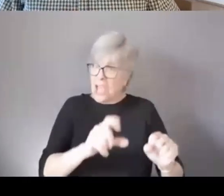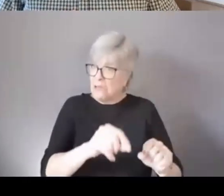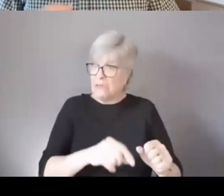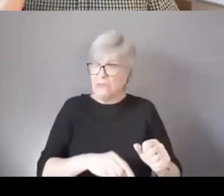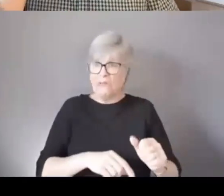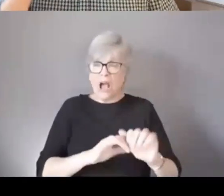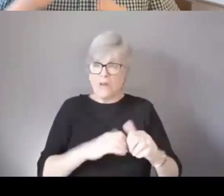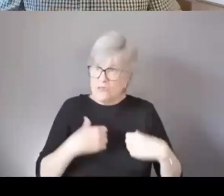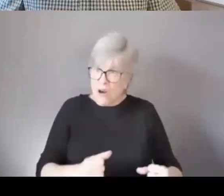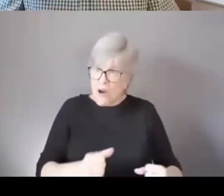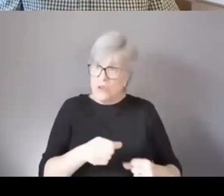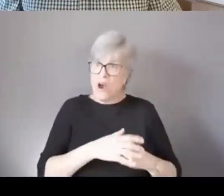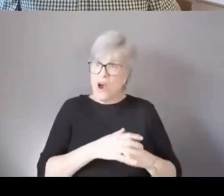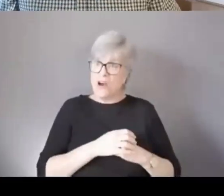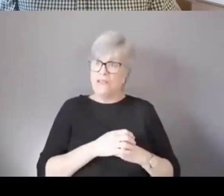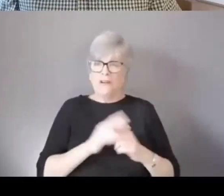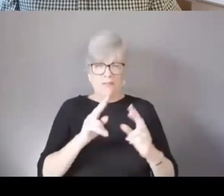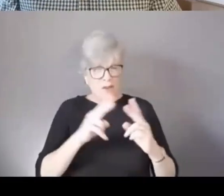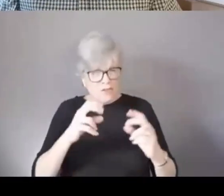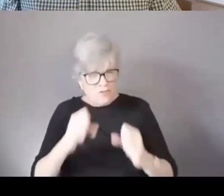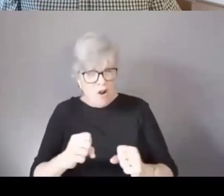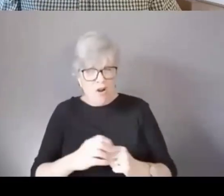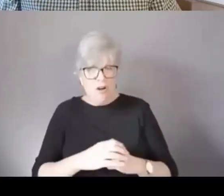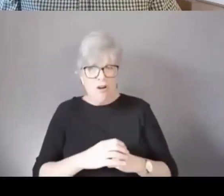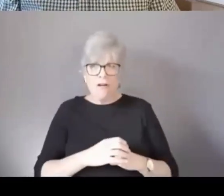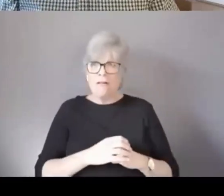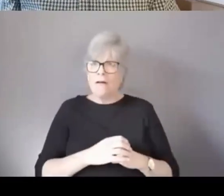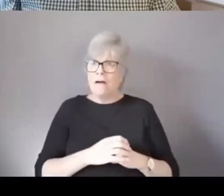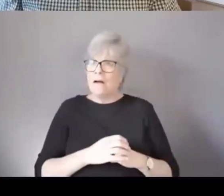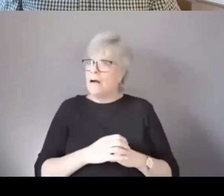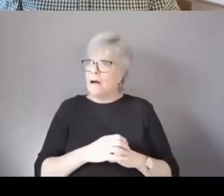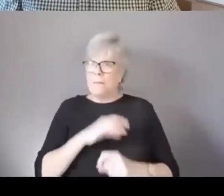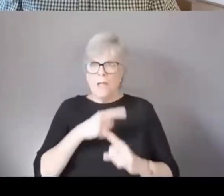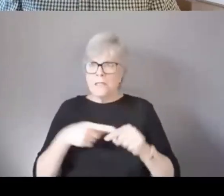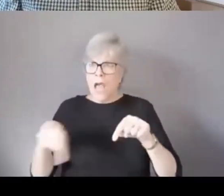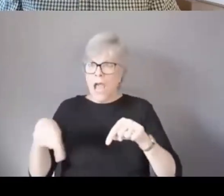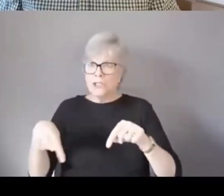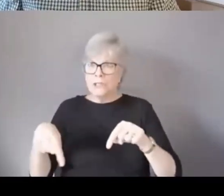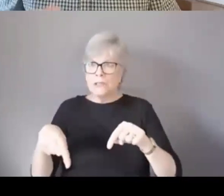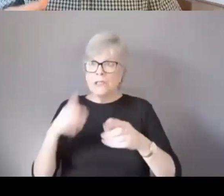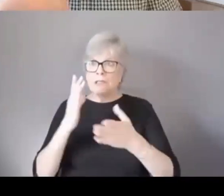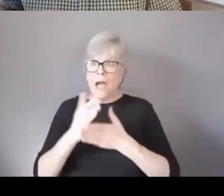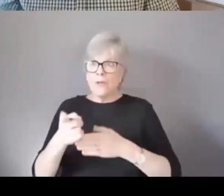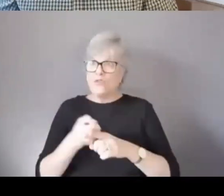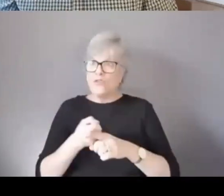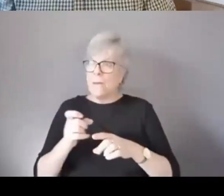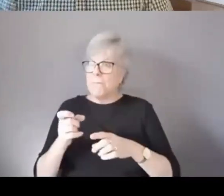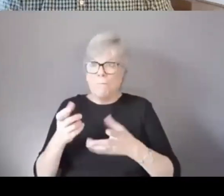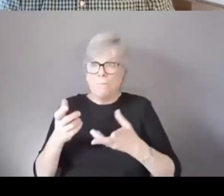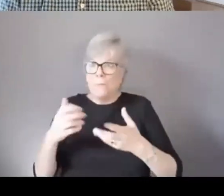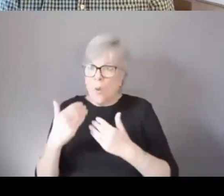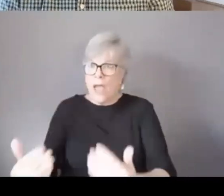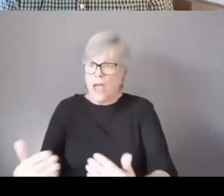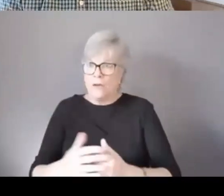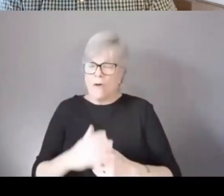strengths. You can be a very strong and very capable person and still be very anxious to the point where you can't do something, or where you feel inhibited to